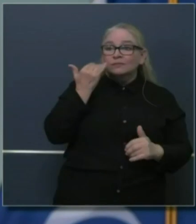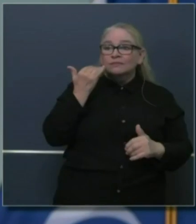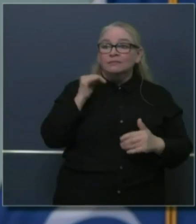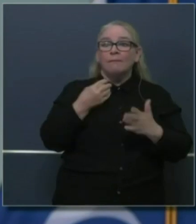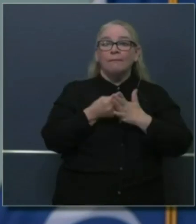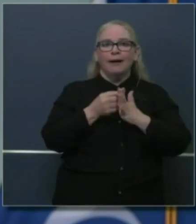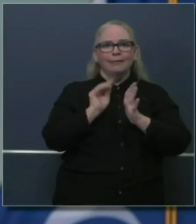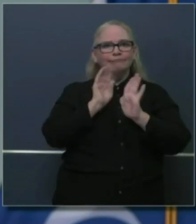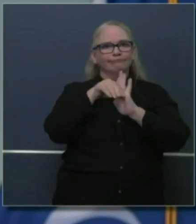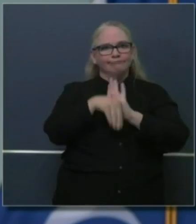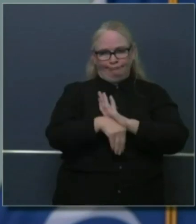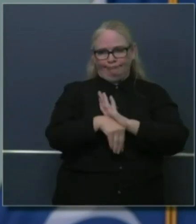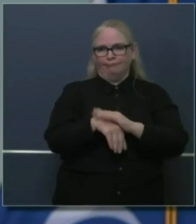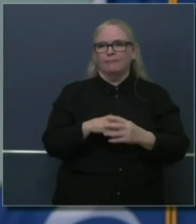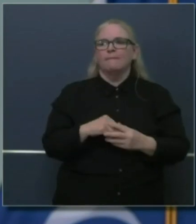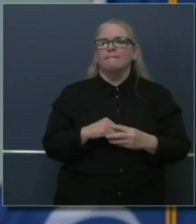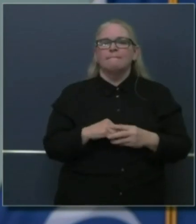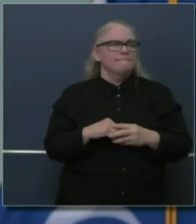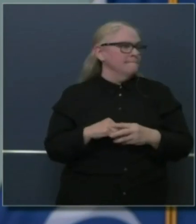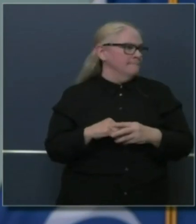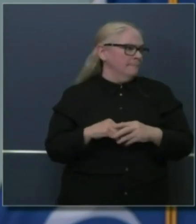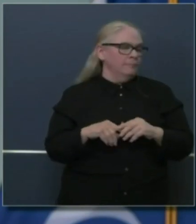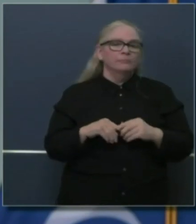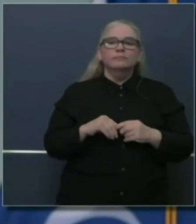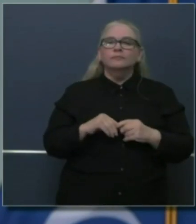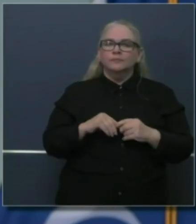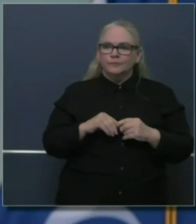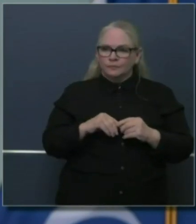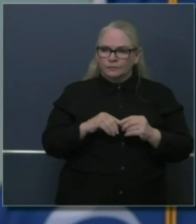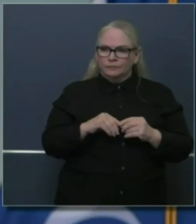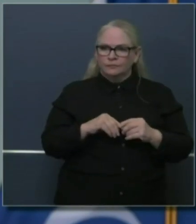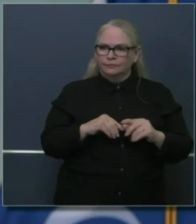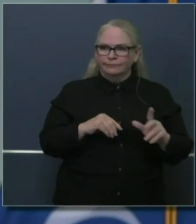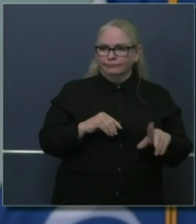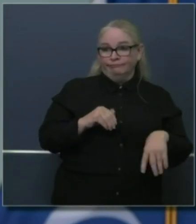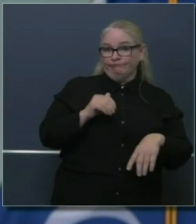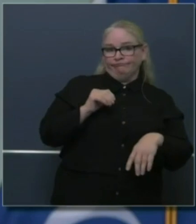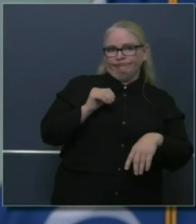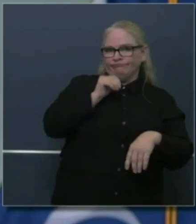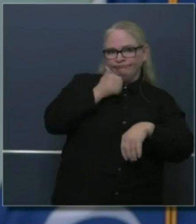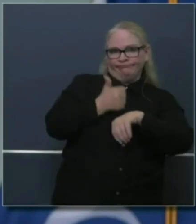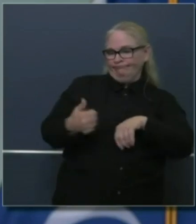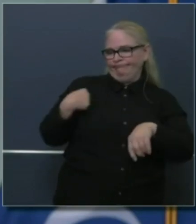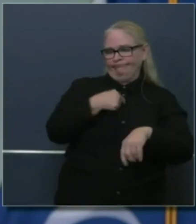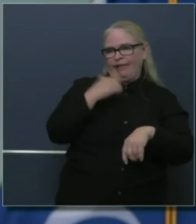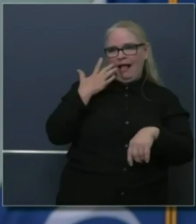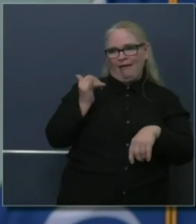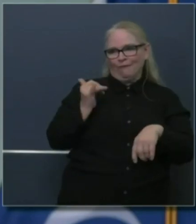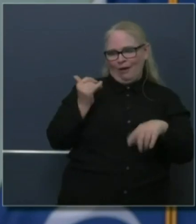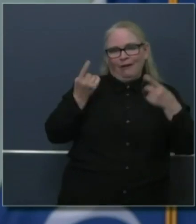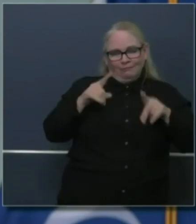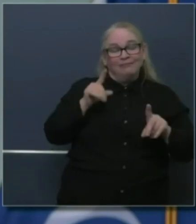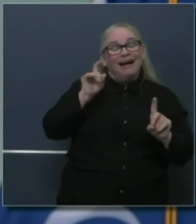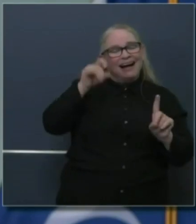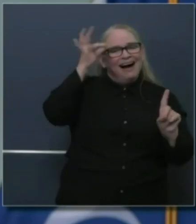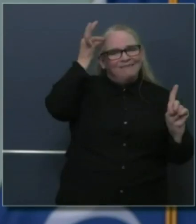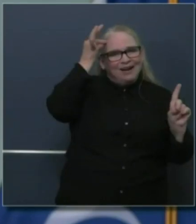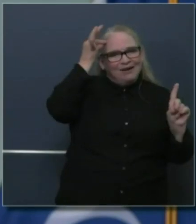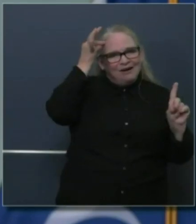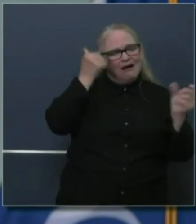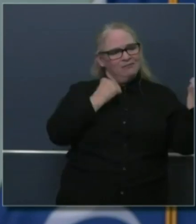than even the state of California. We need the federal government to recognize this. Because at the end of the day, it's not about our